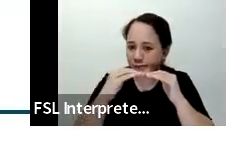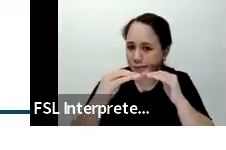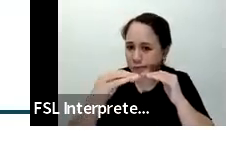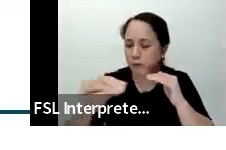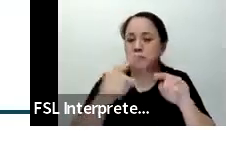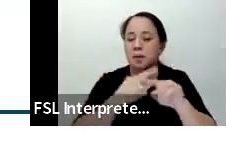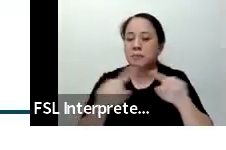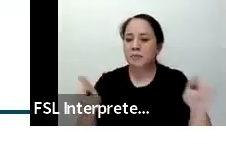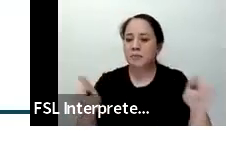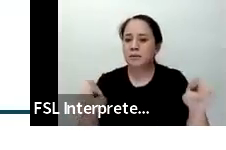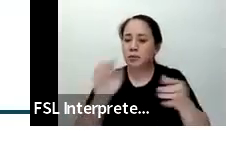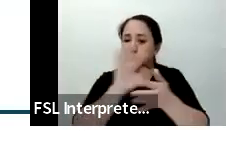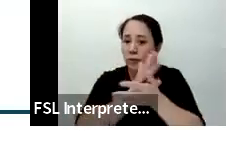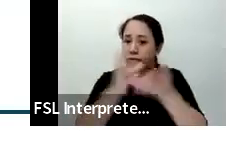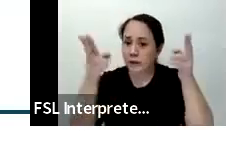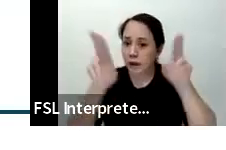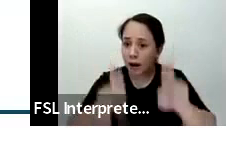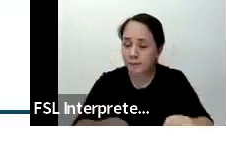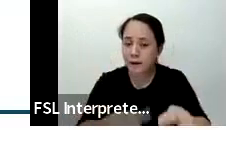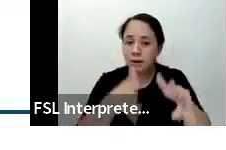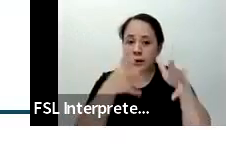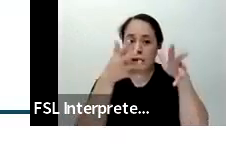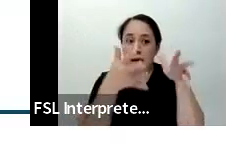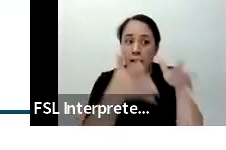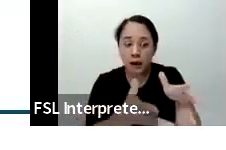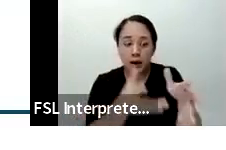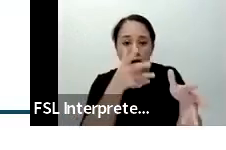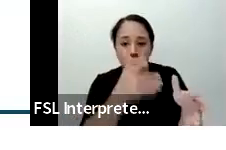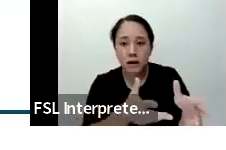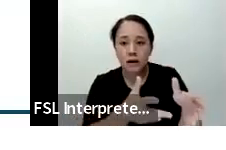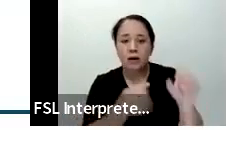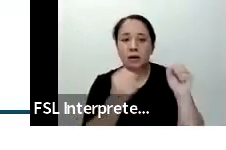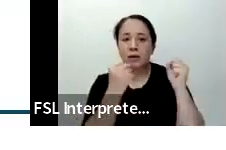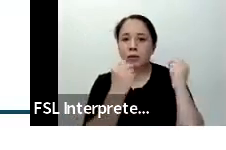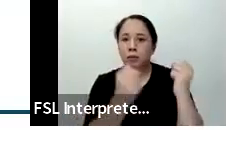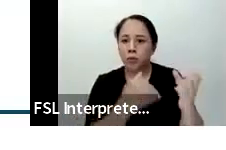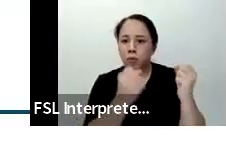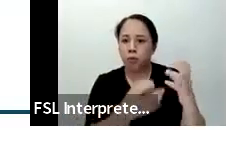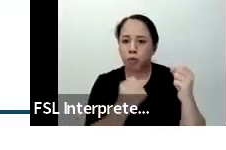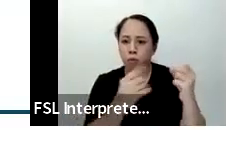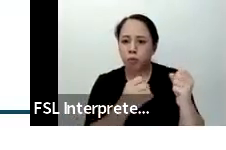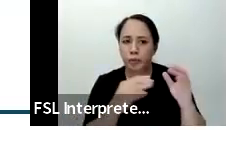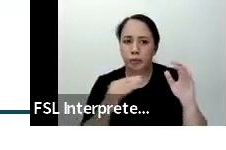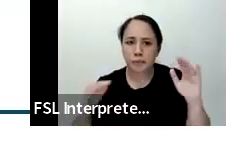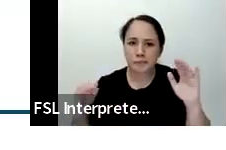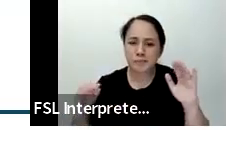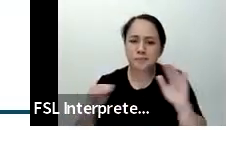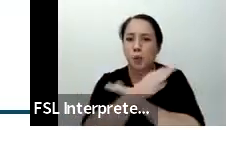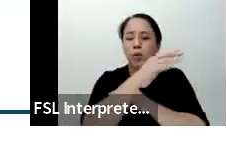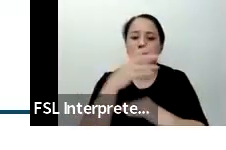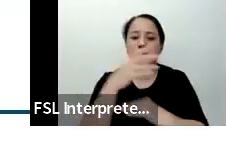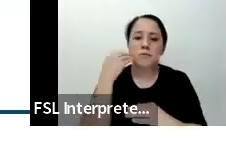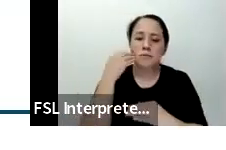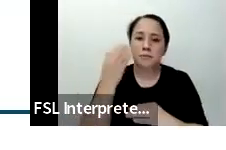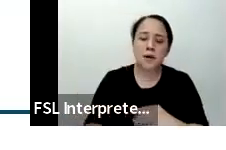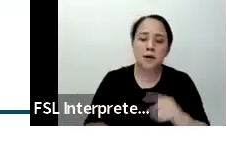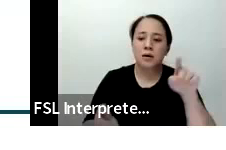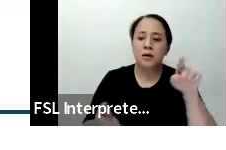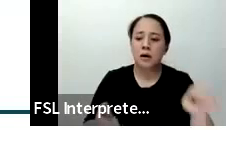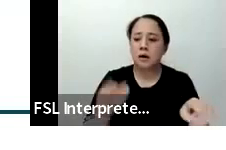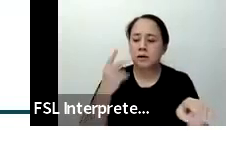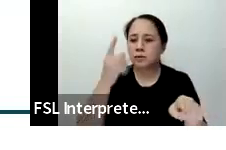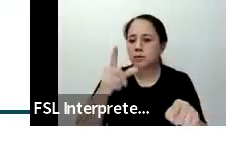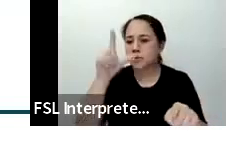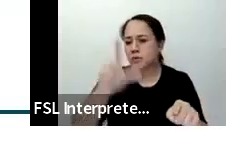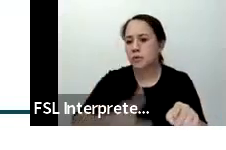storm came and left in its aftermath a baby bust and spike mortality, resulting in an all-time low level